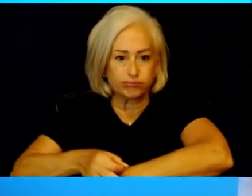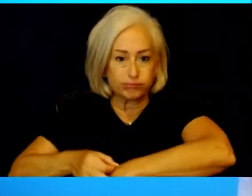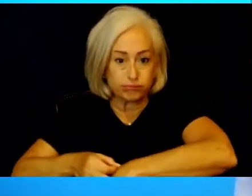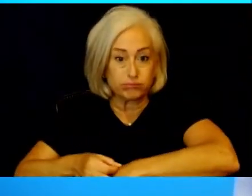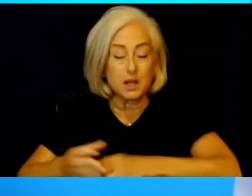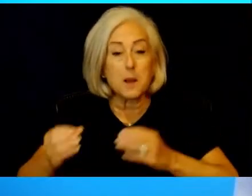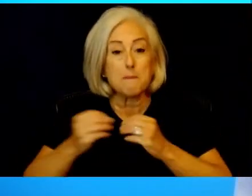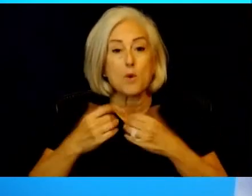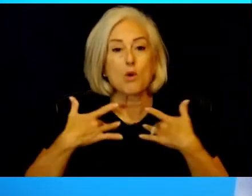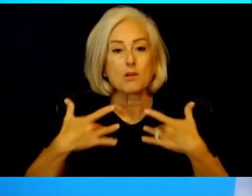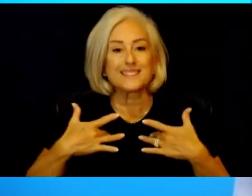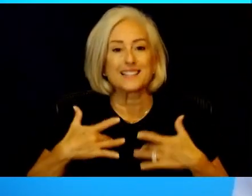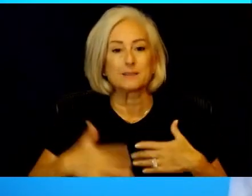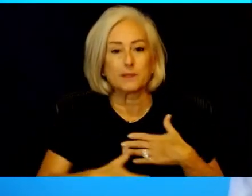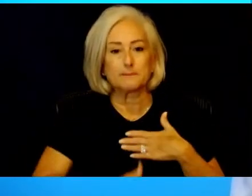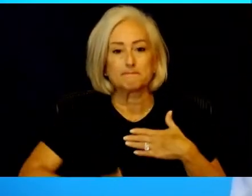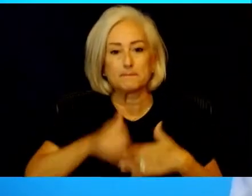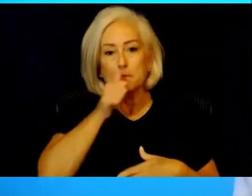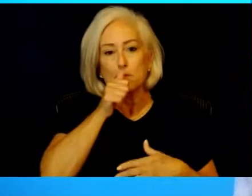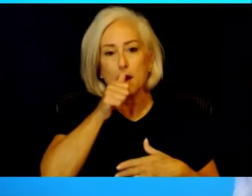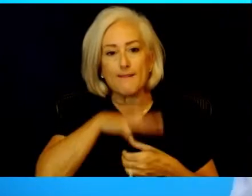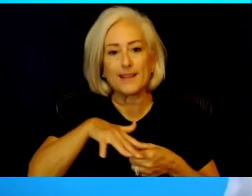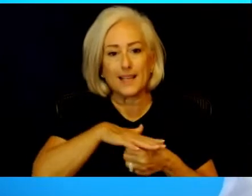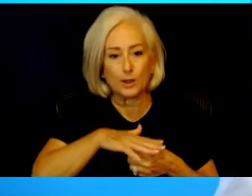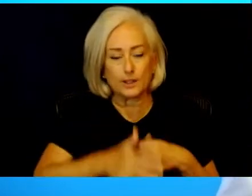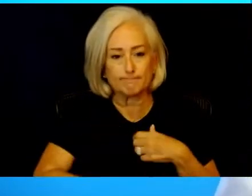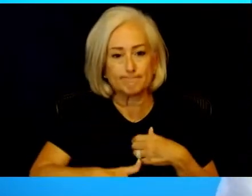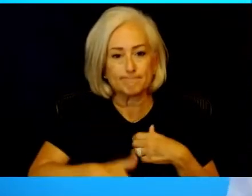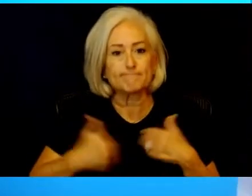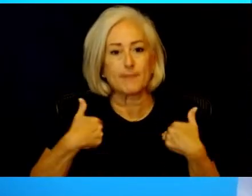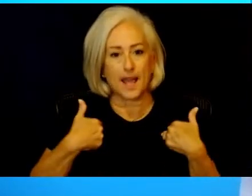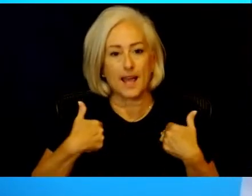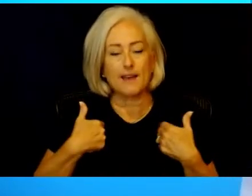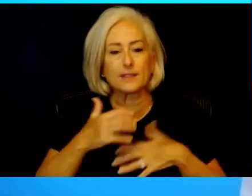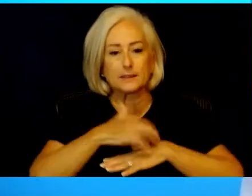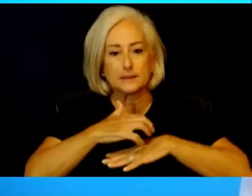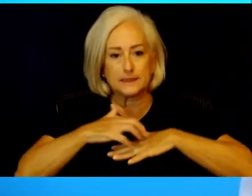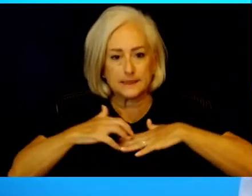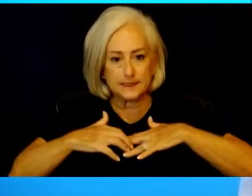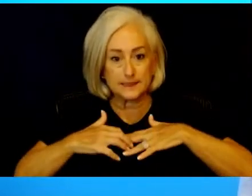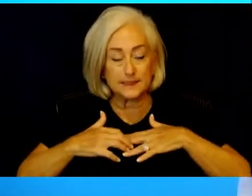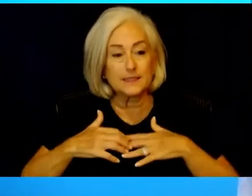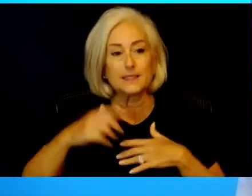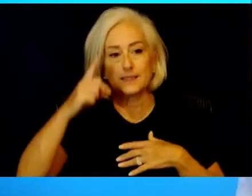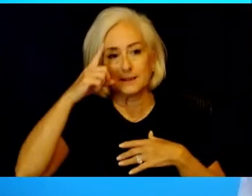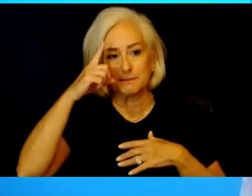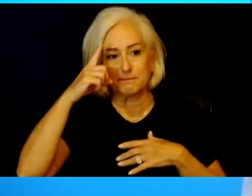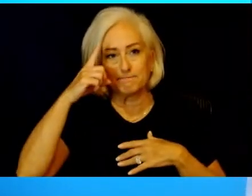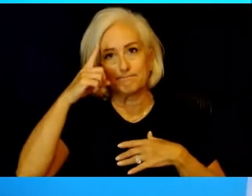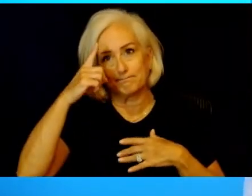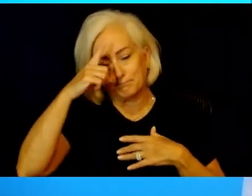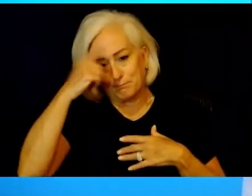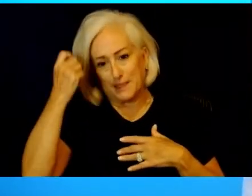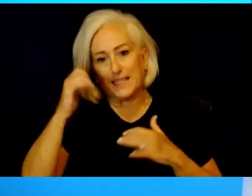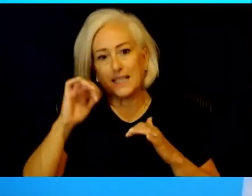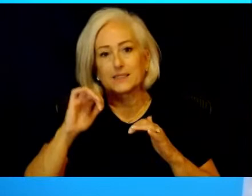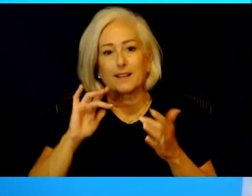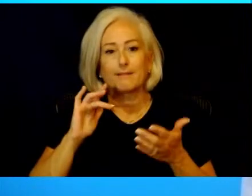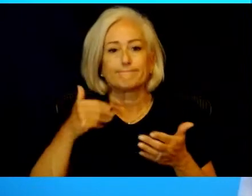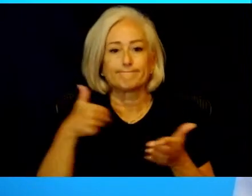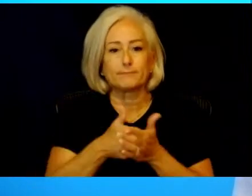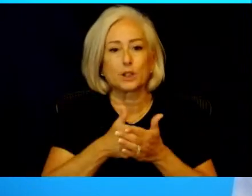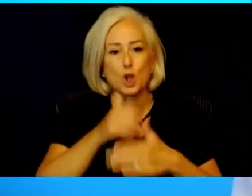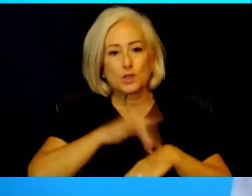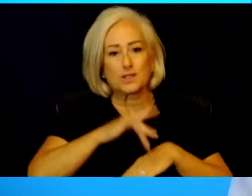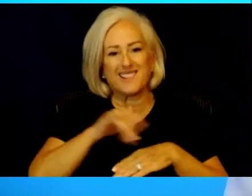genital region. In this certain outbreak, because of the nature of it and the close contact, you